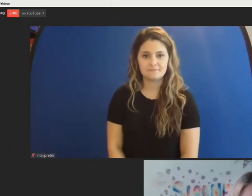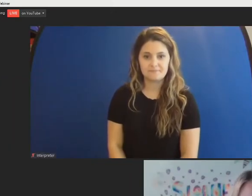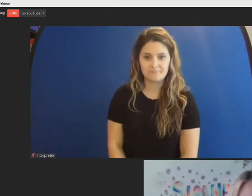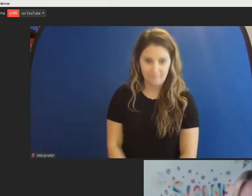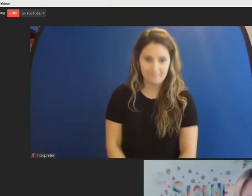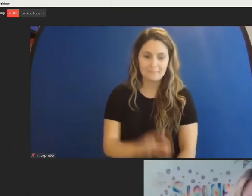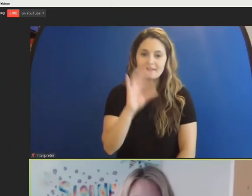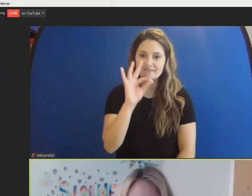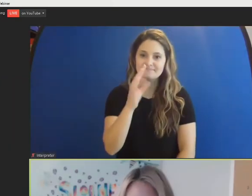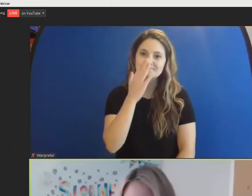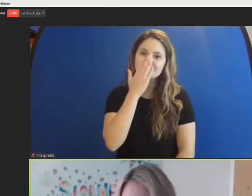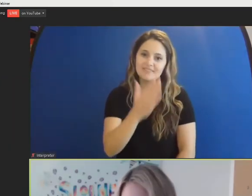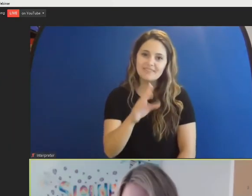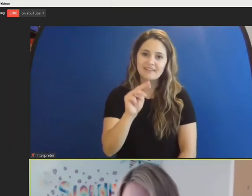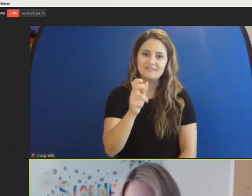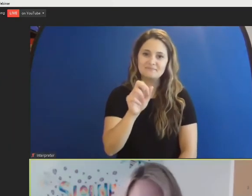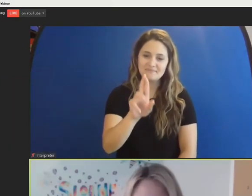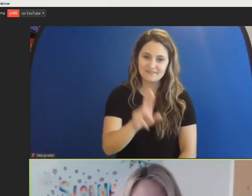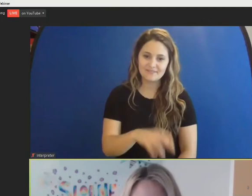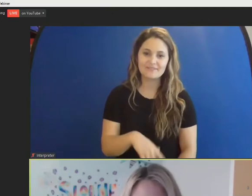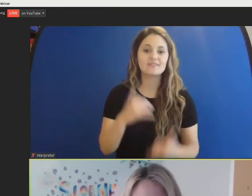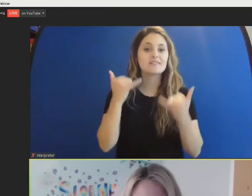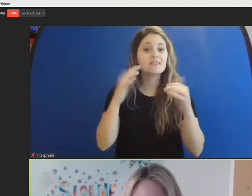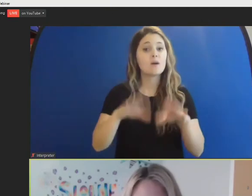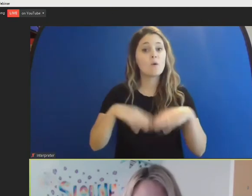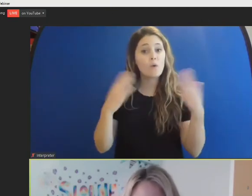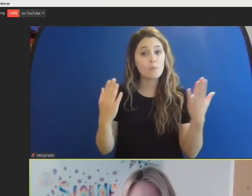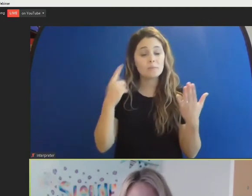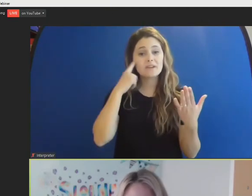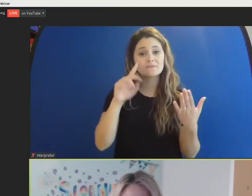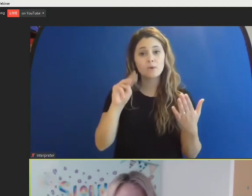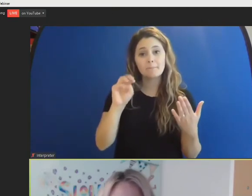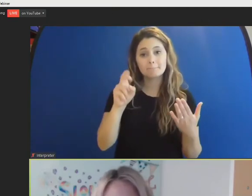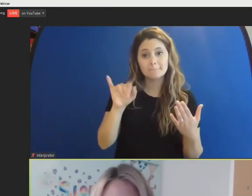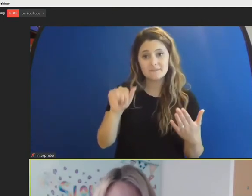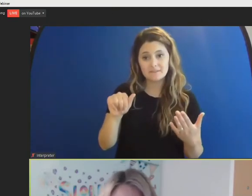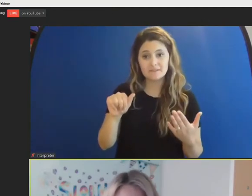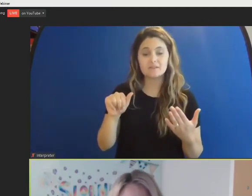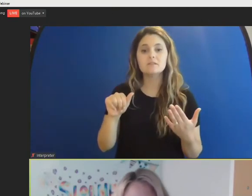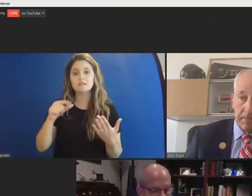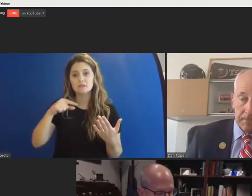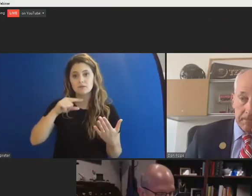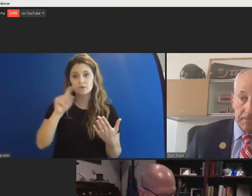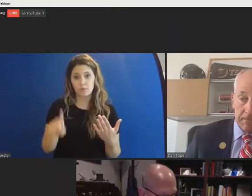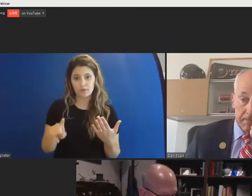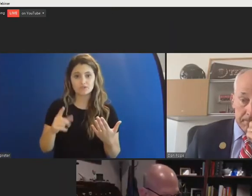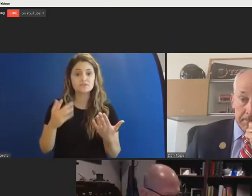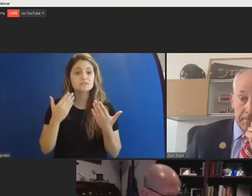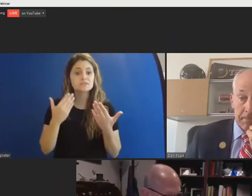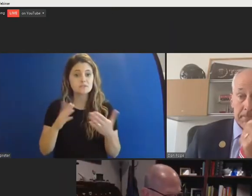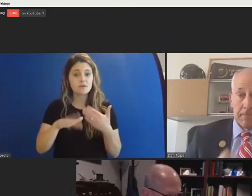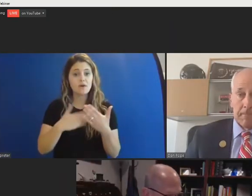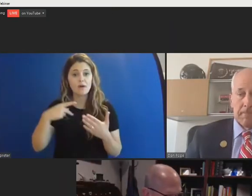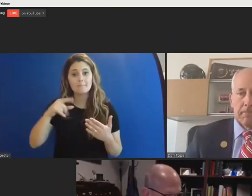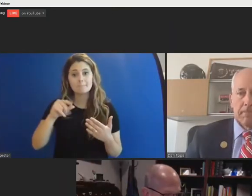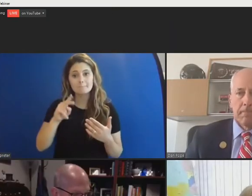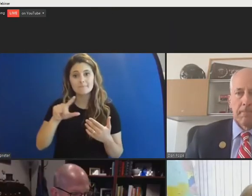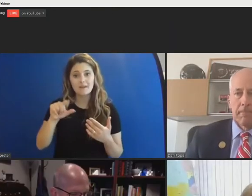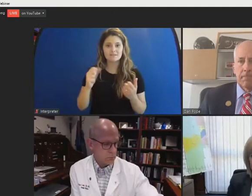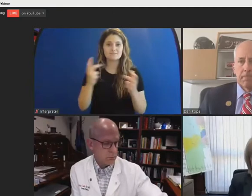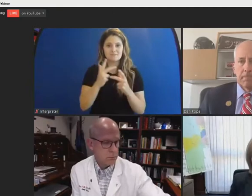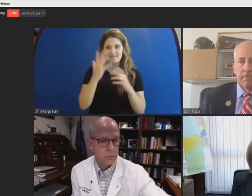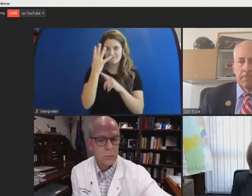Okay. Thank you, Mayor. Now we will open it up for media questions. We'll ask our panelists all to turn on their videos